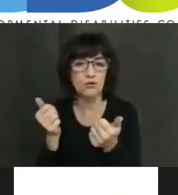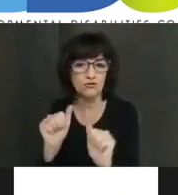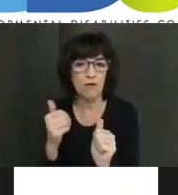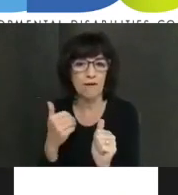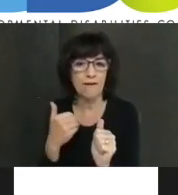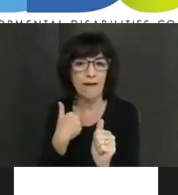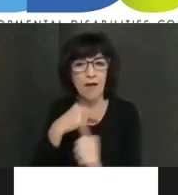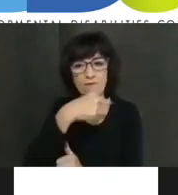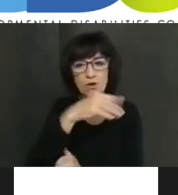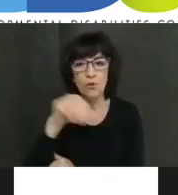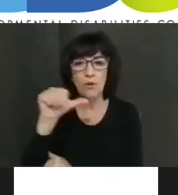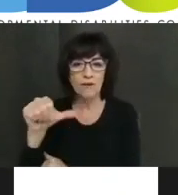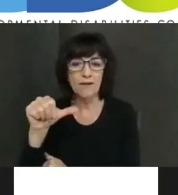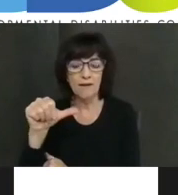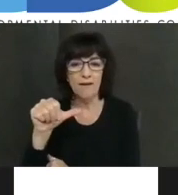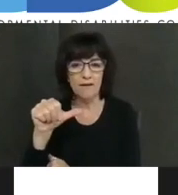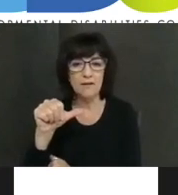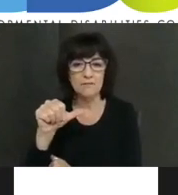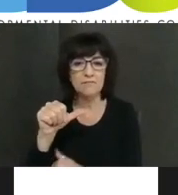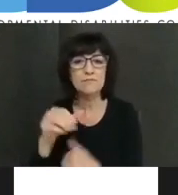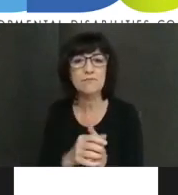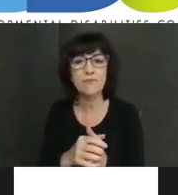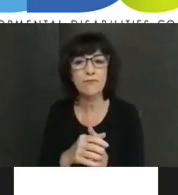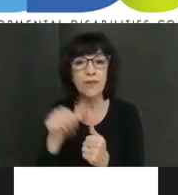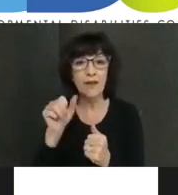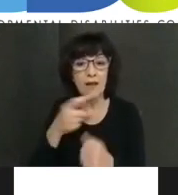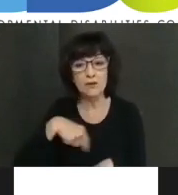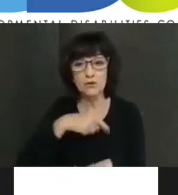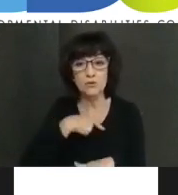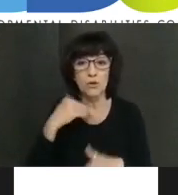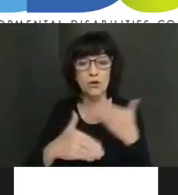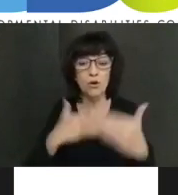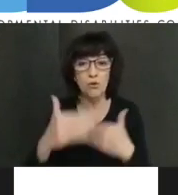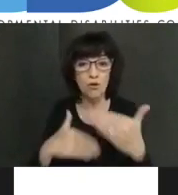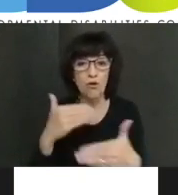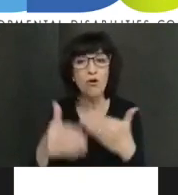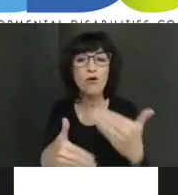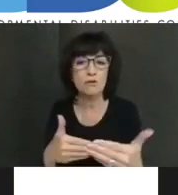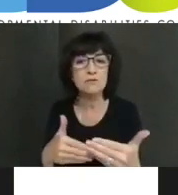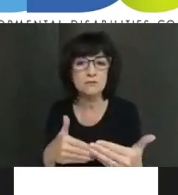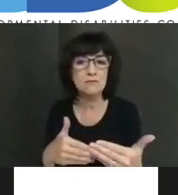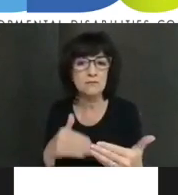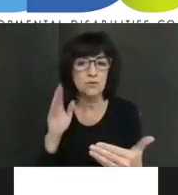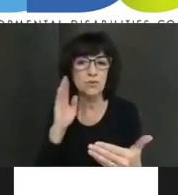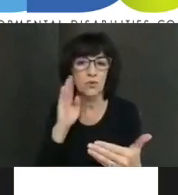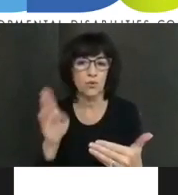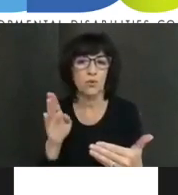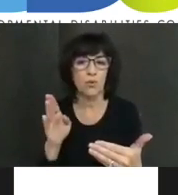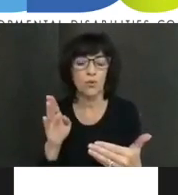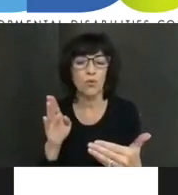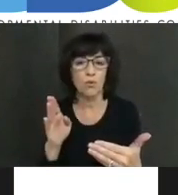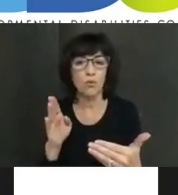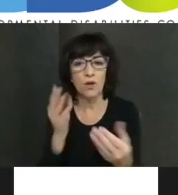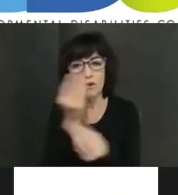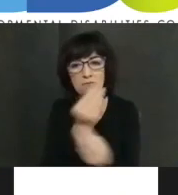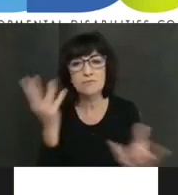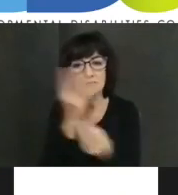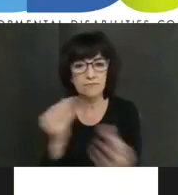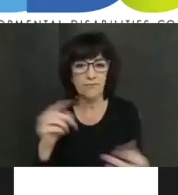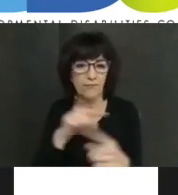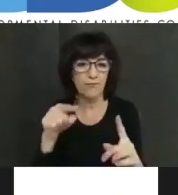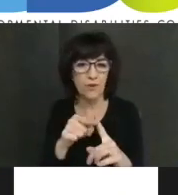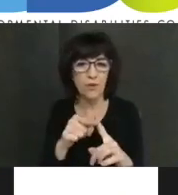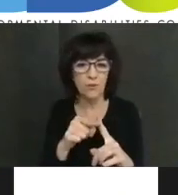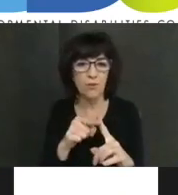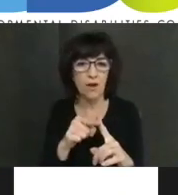But as we're going along, if you just want to pop a question into the chat, then I will get to them and we'll ask them as we go. So thank